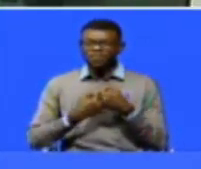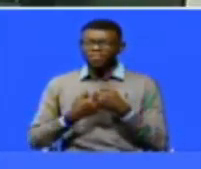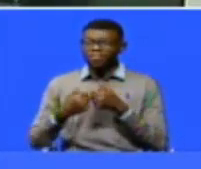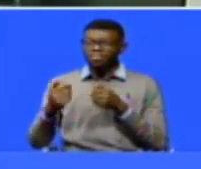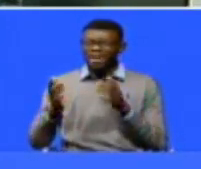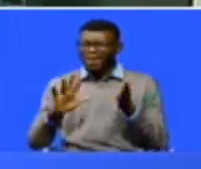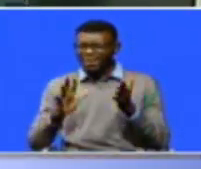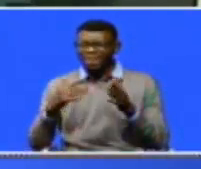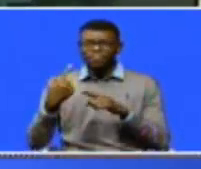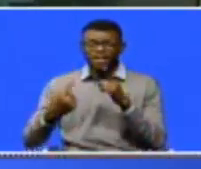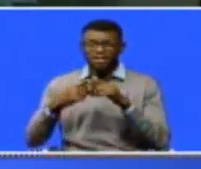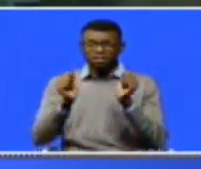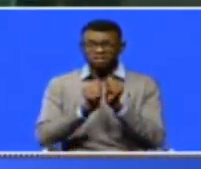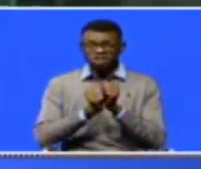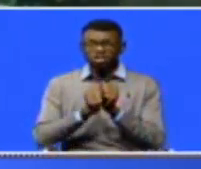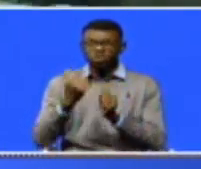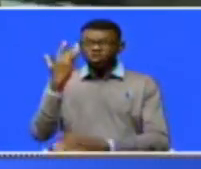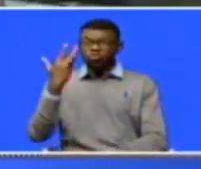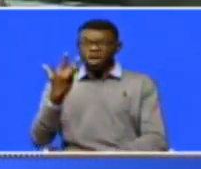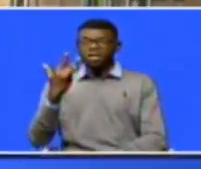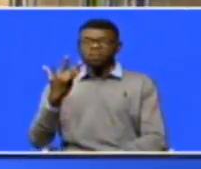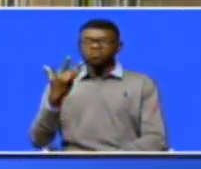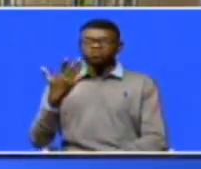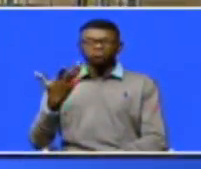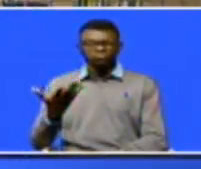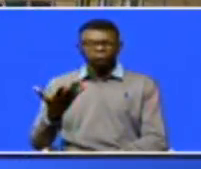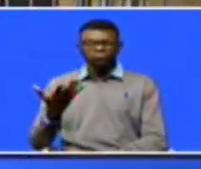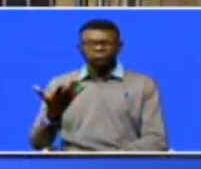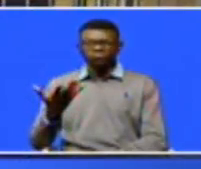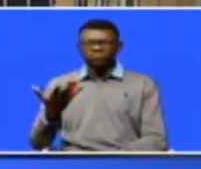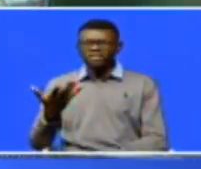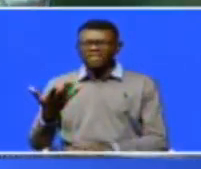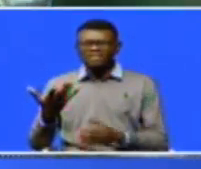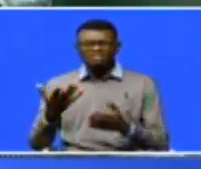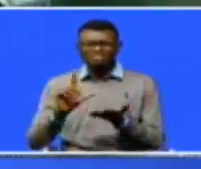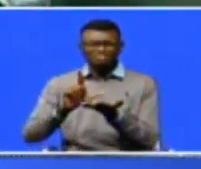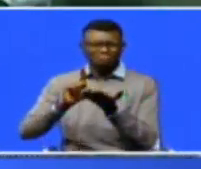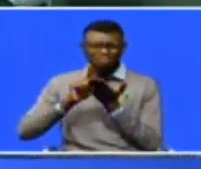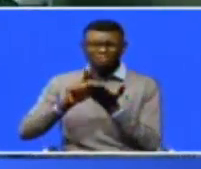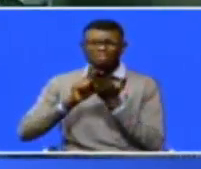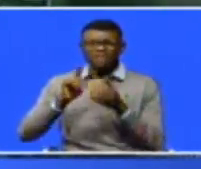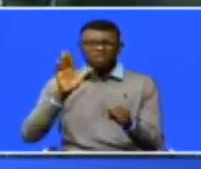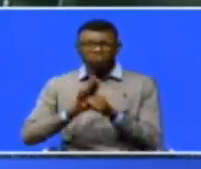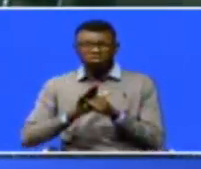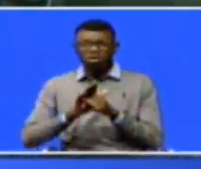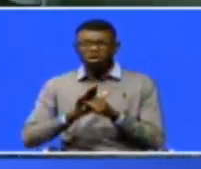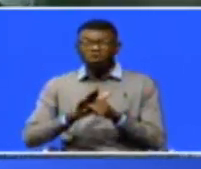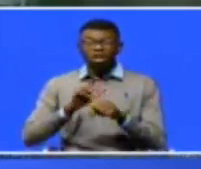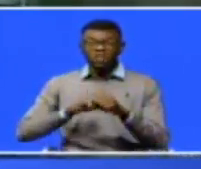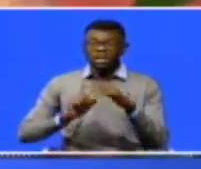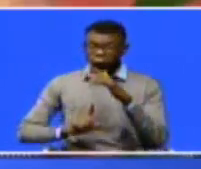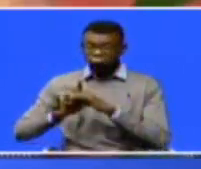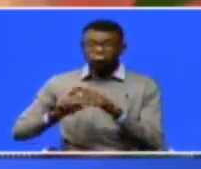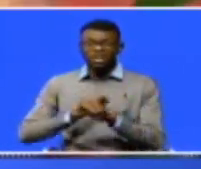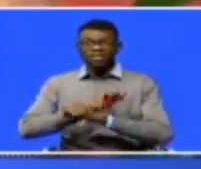years. This was largely attributed to increased provisions in the wake of higher credit risk due to the COVID-19